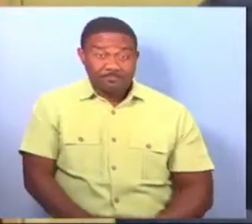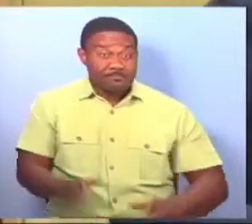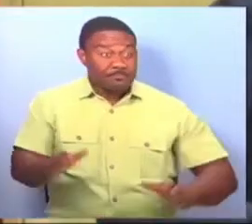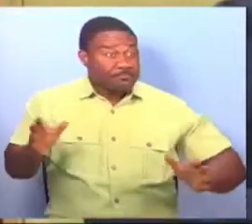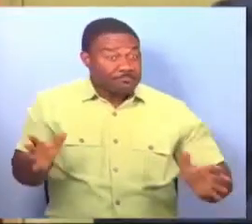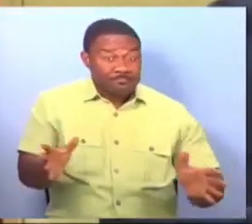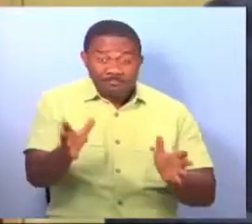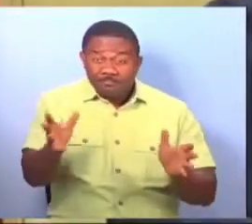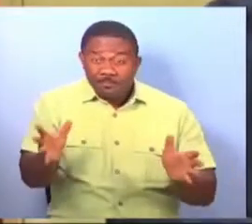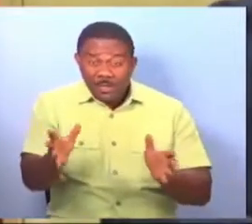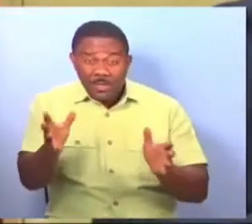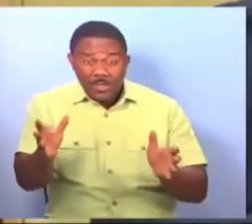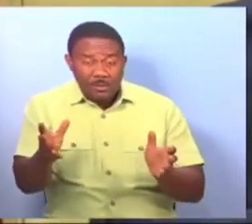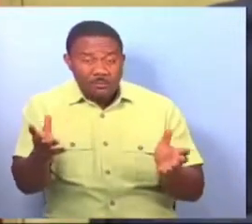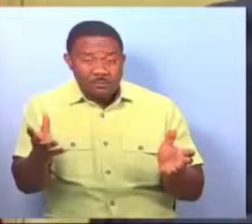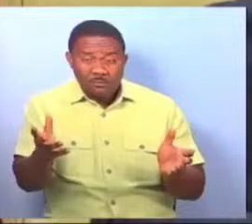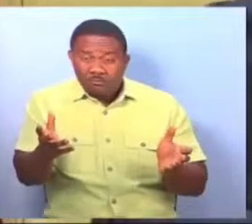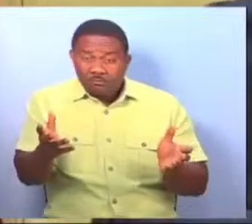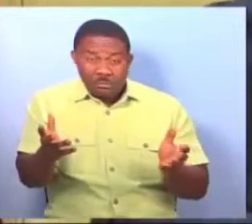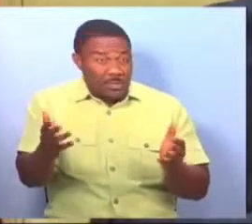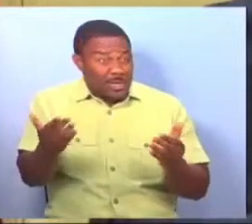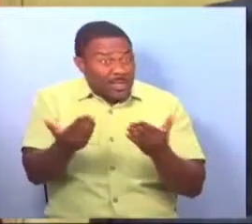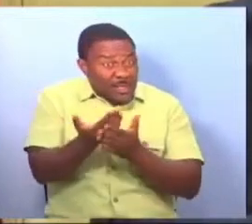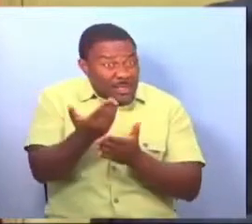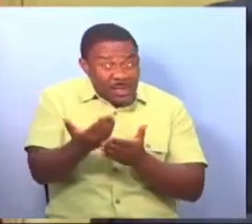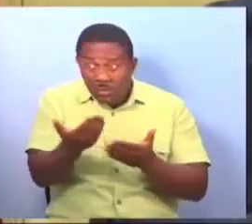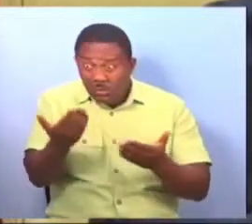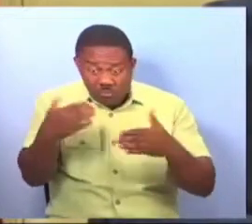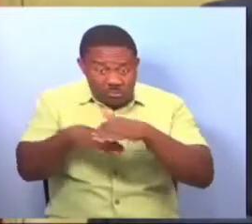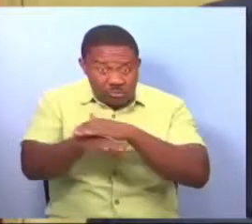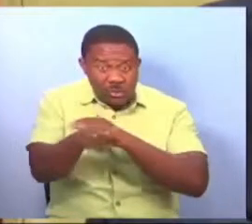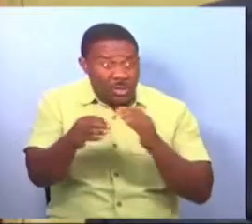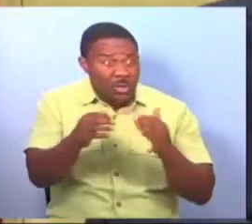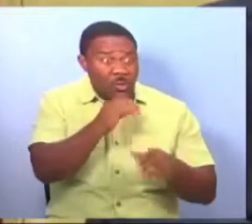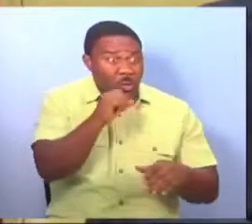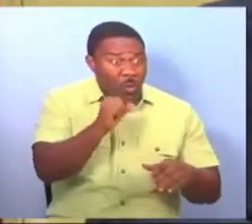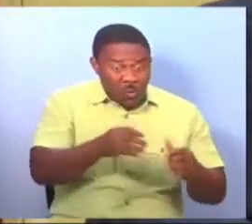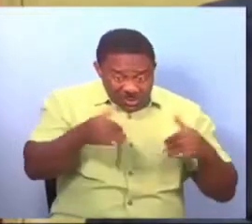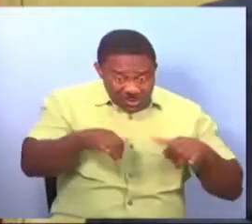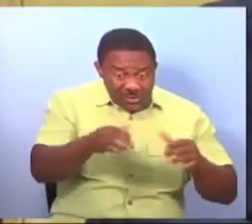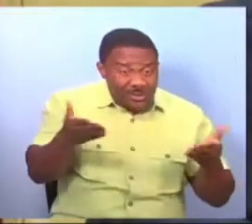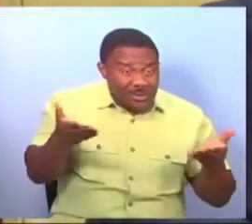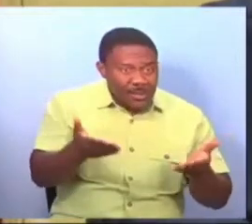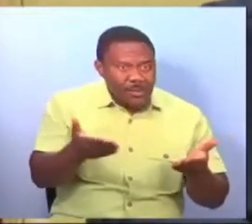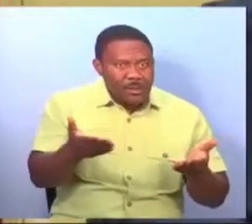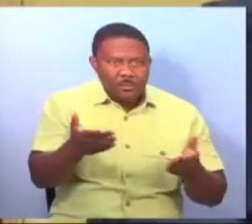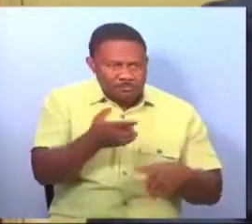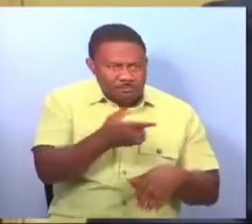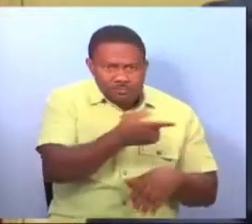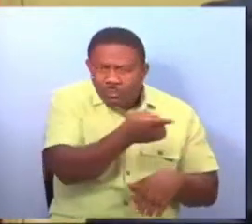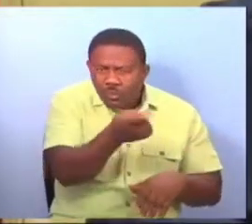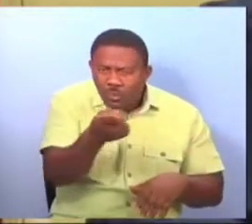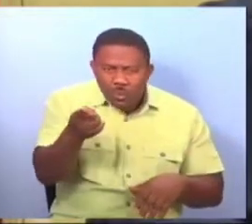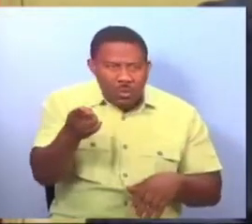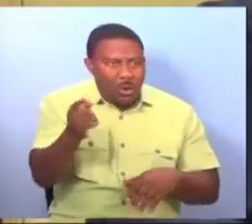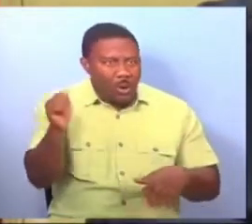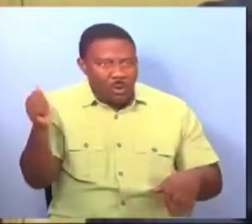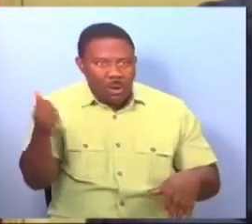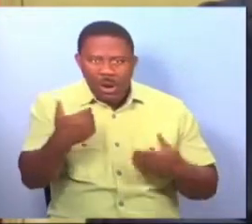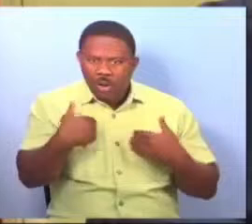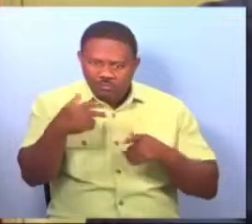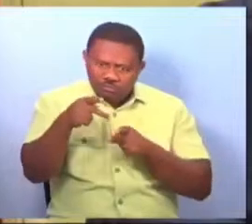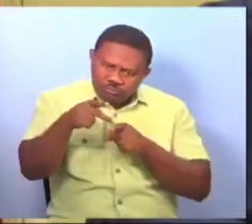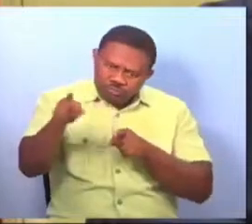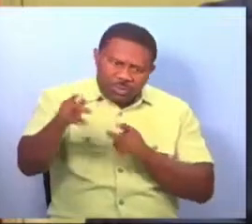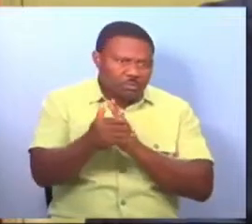this House, those who have come anew and those who are here, almost everybody in this House is a